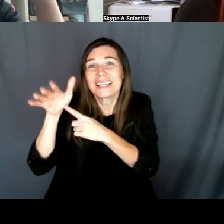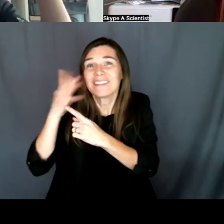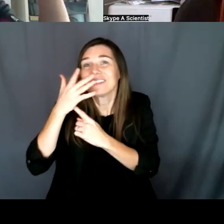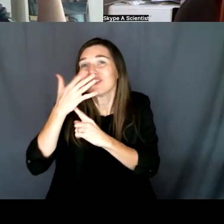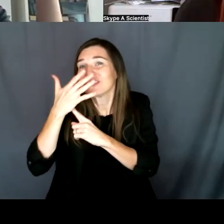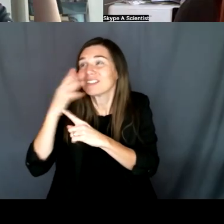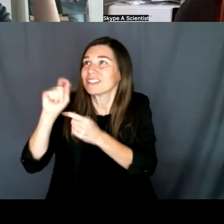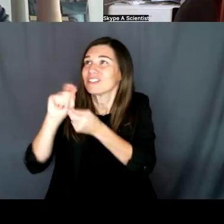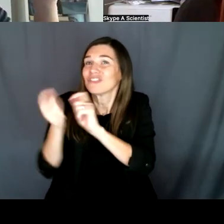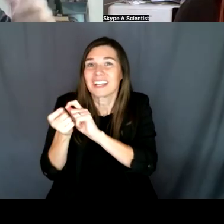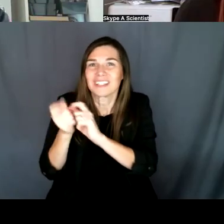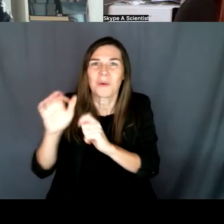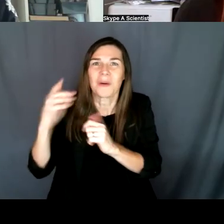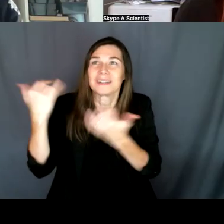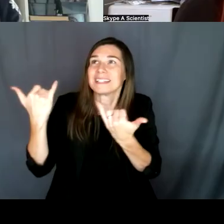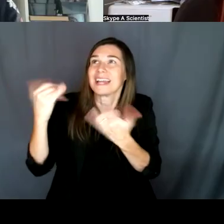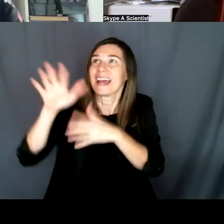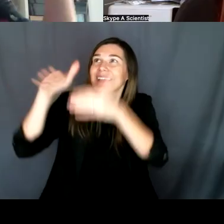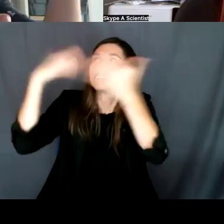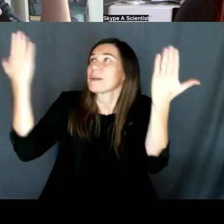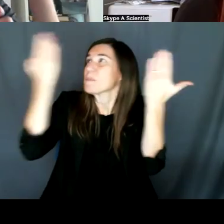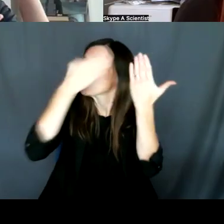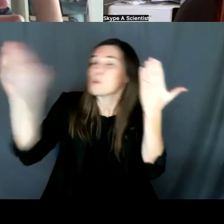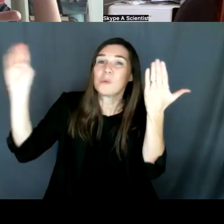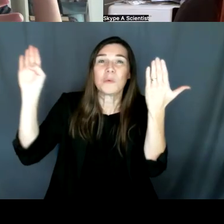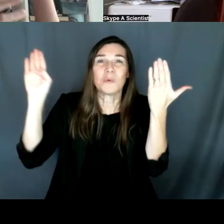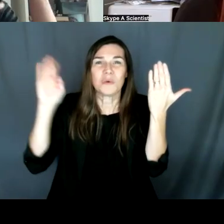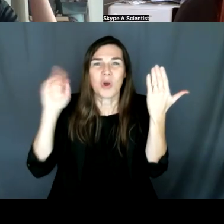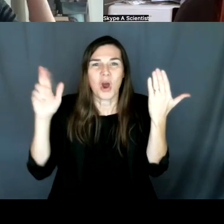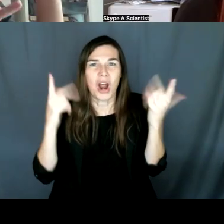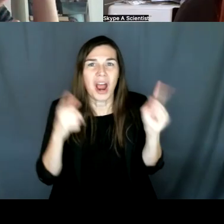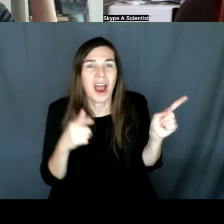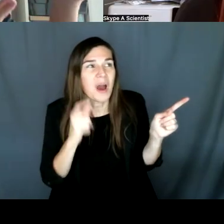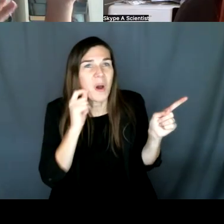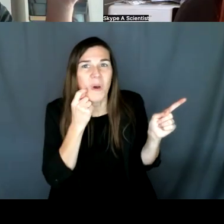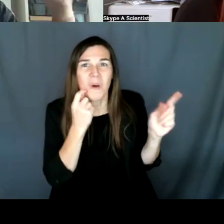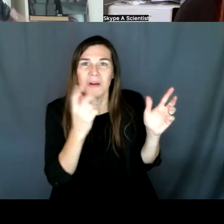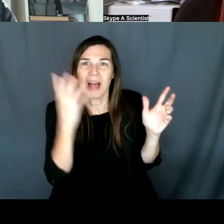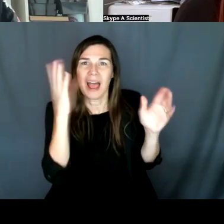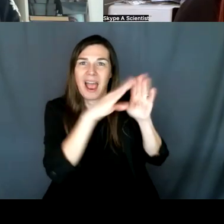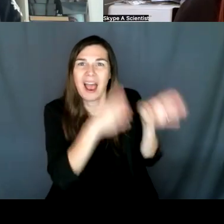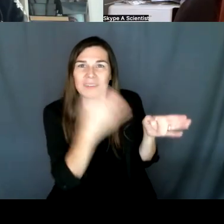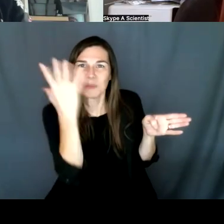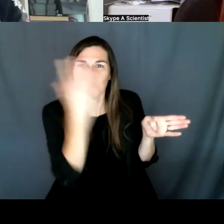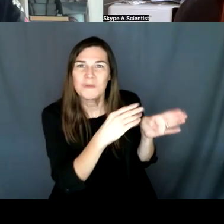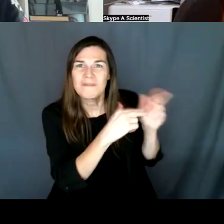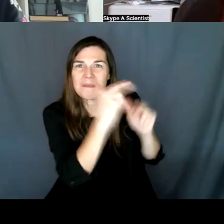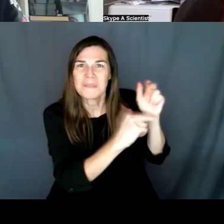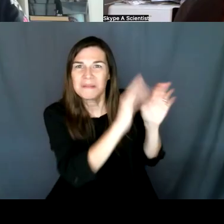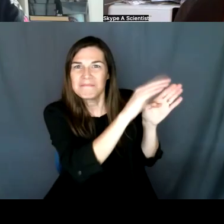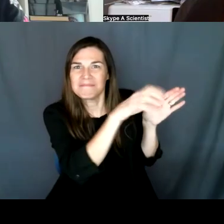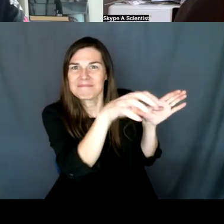cool that the sky is really blue today. It's so cool that we built these beautiful houses on this street.